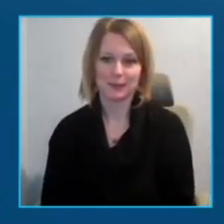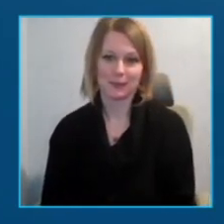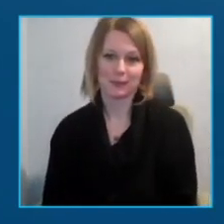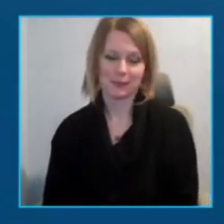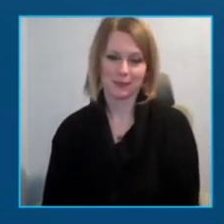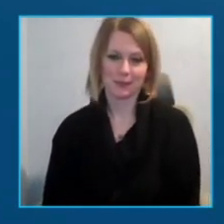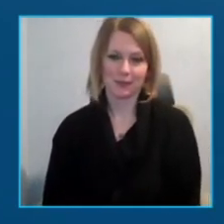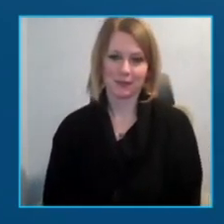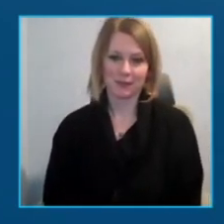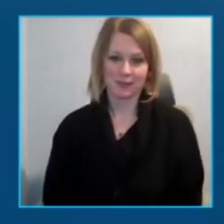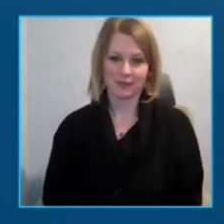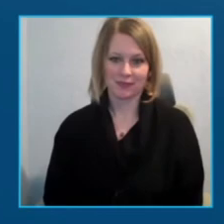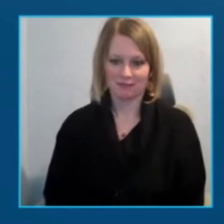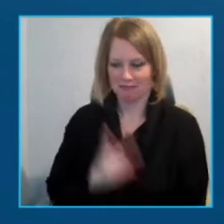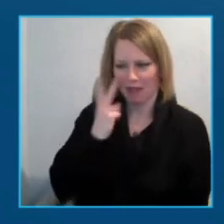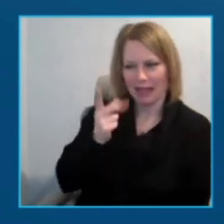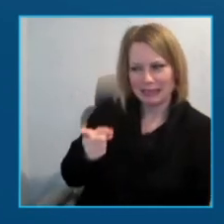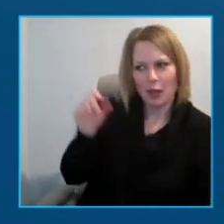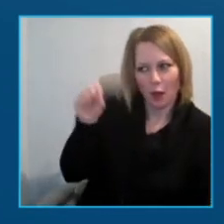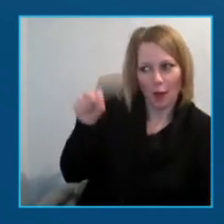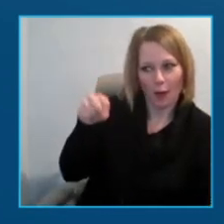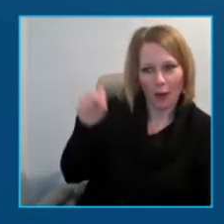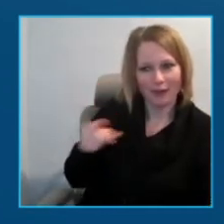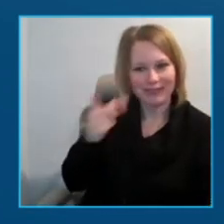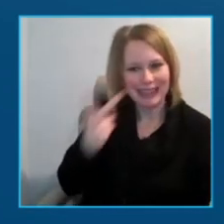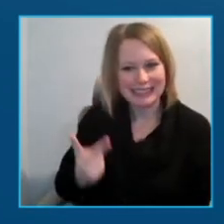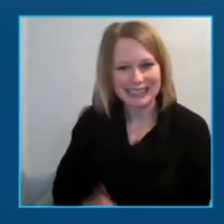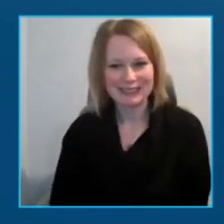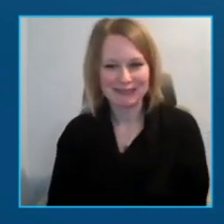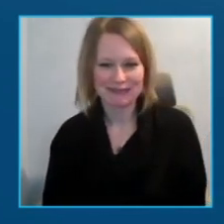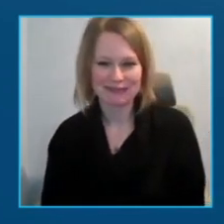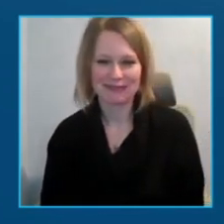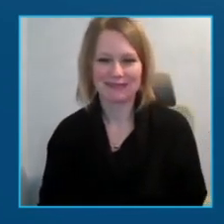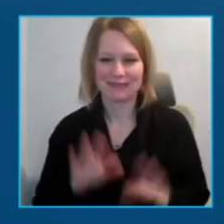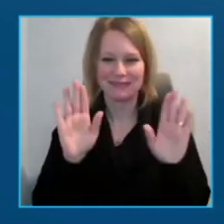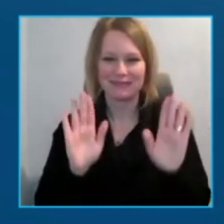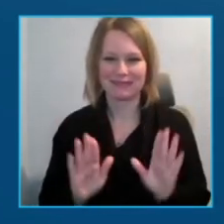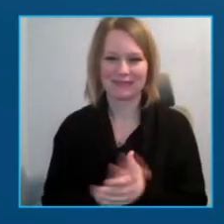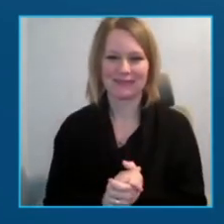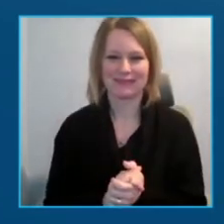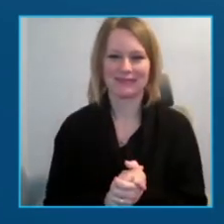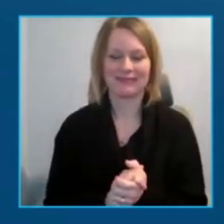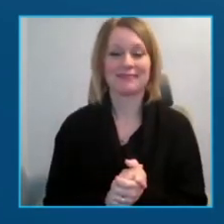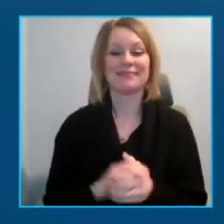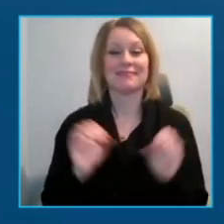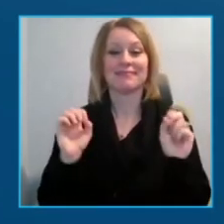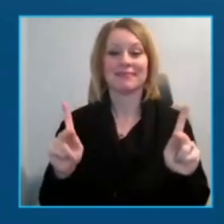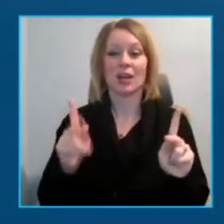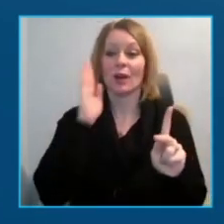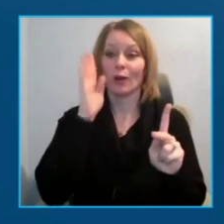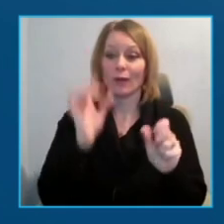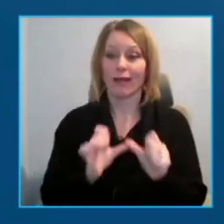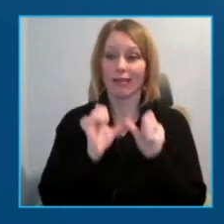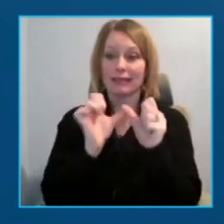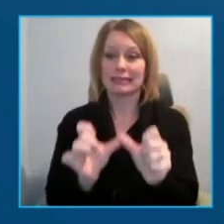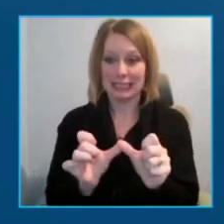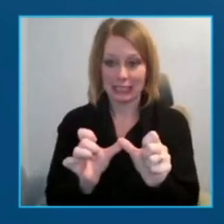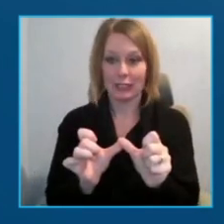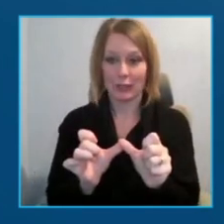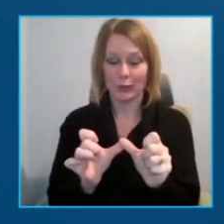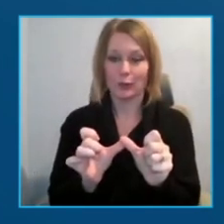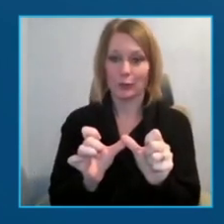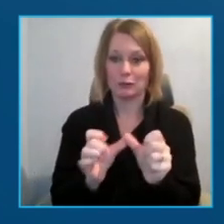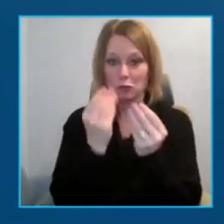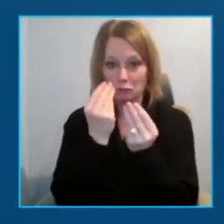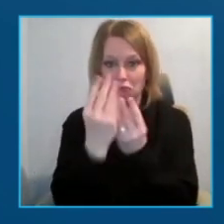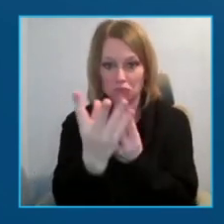And I see her nodding, so great. We will continue to keep you updated on this work, and we will